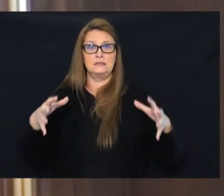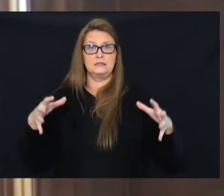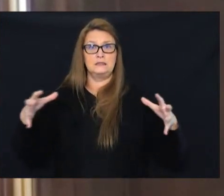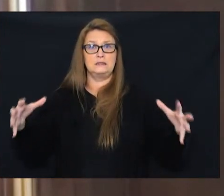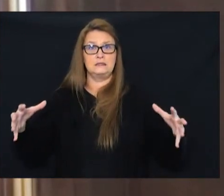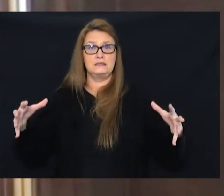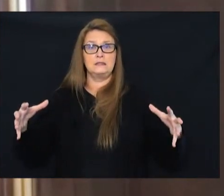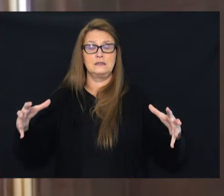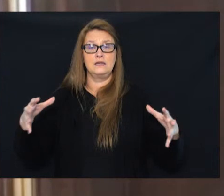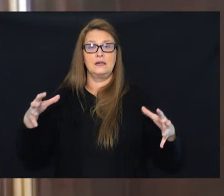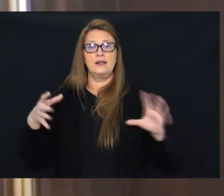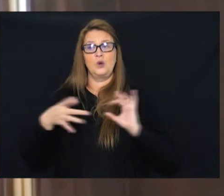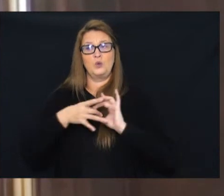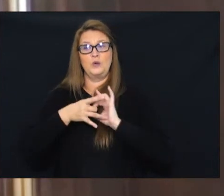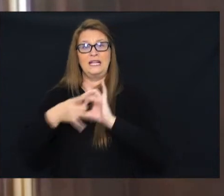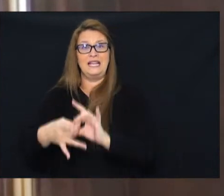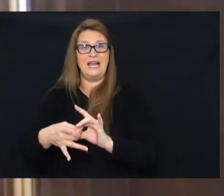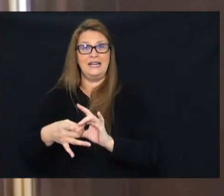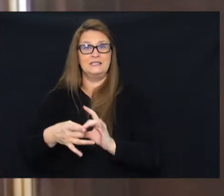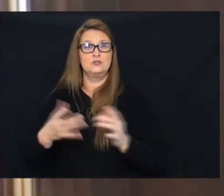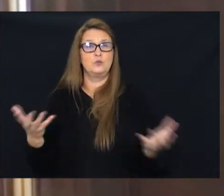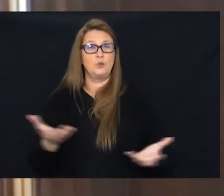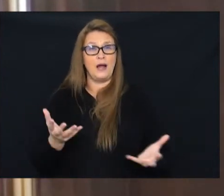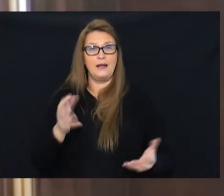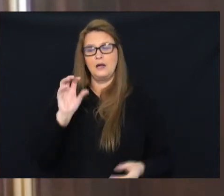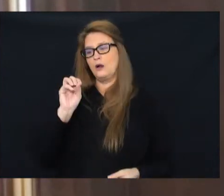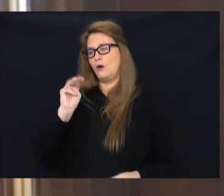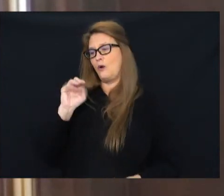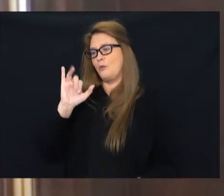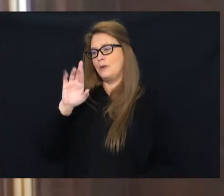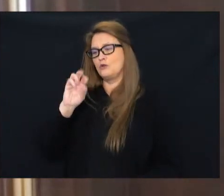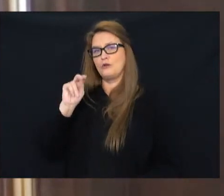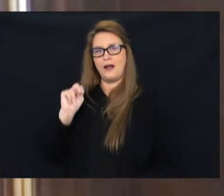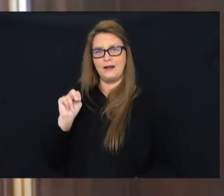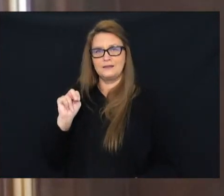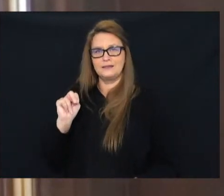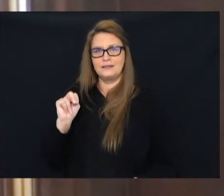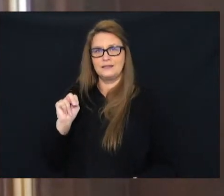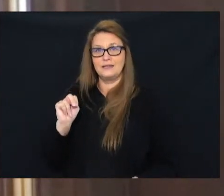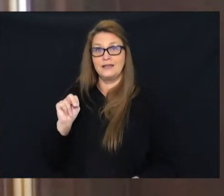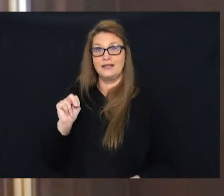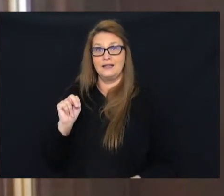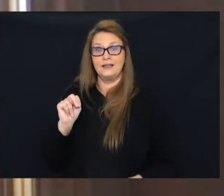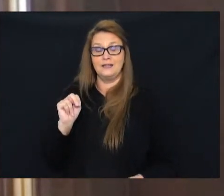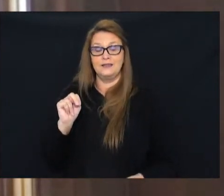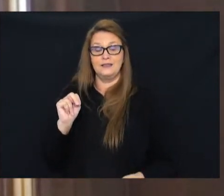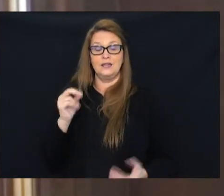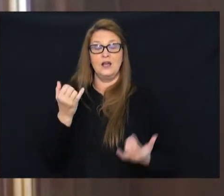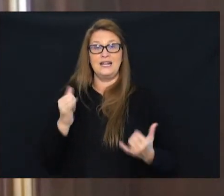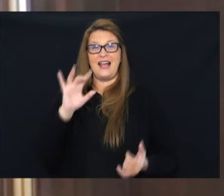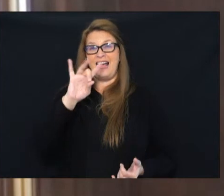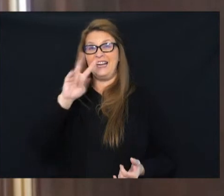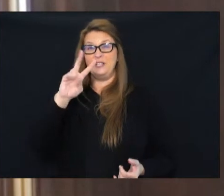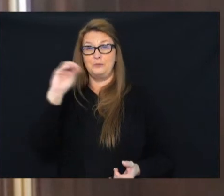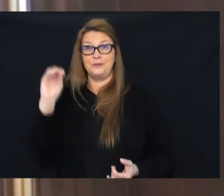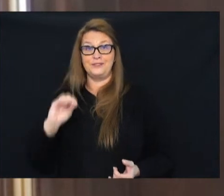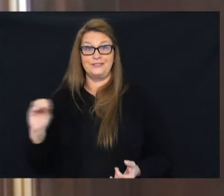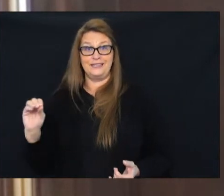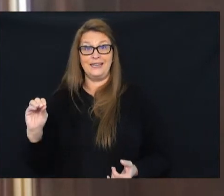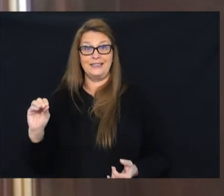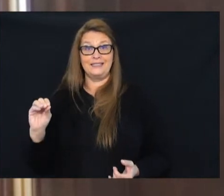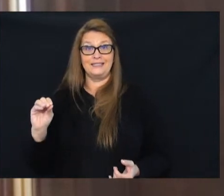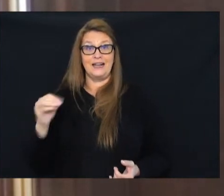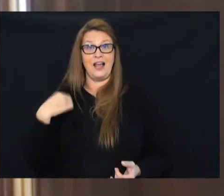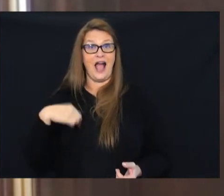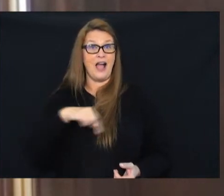the Omicron variant. With our last sequencing run, we found that 82% of our